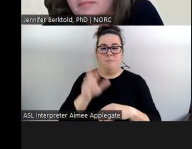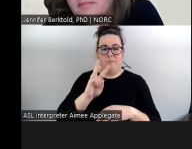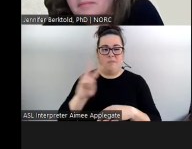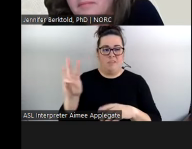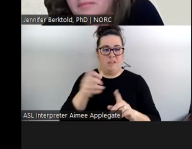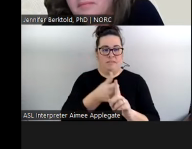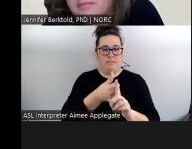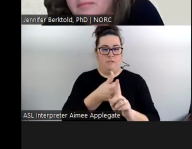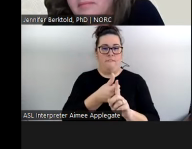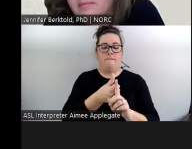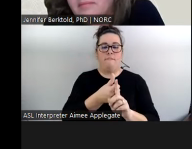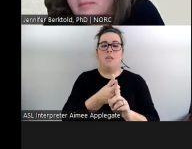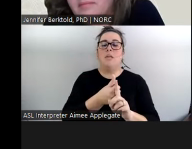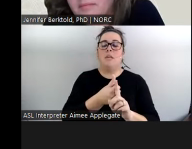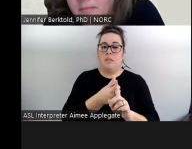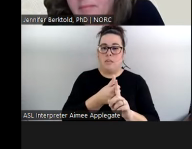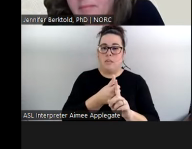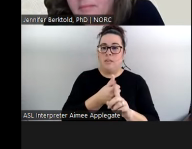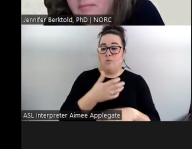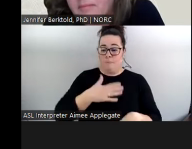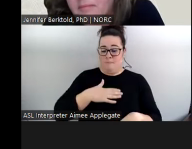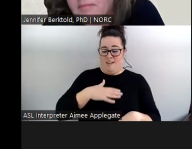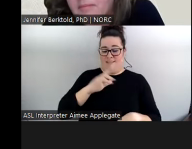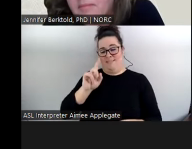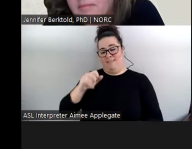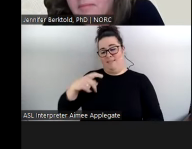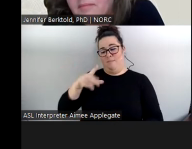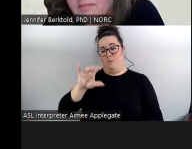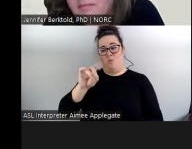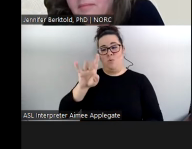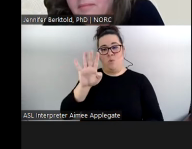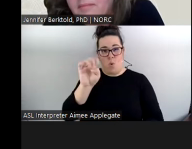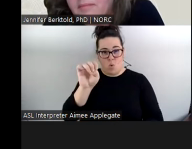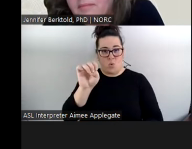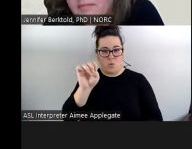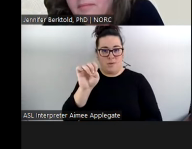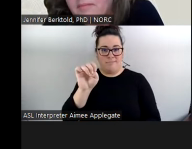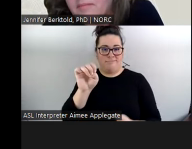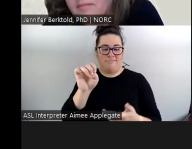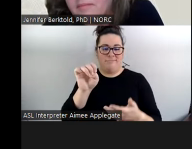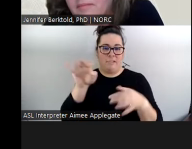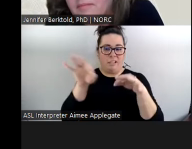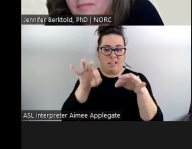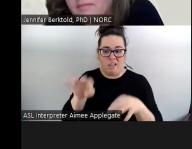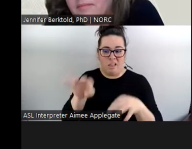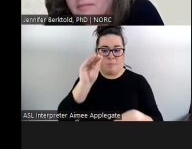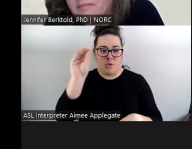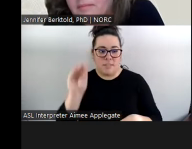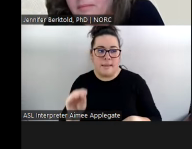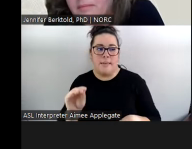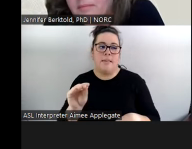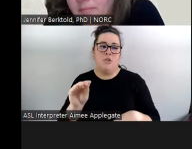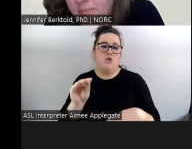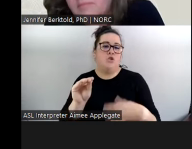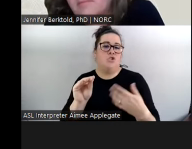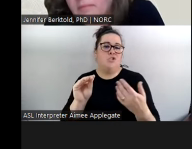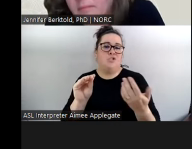I just plugged in my zip code and it didn't really tell me percentages about like the severity or anything really.